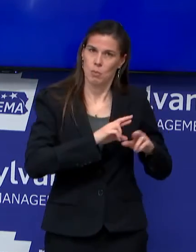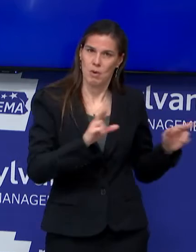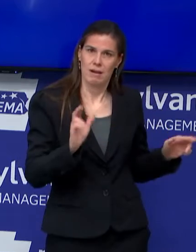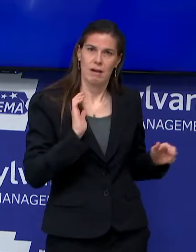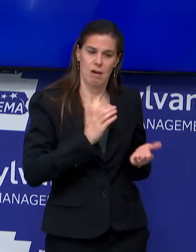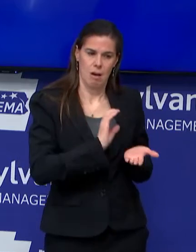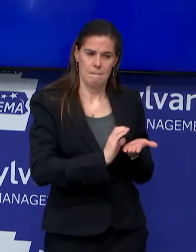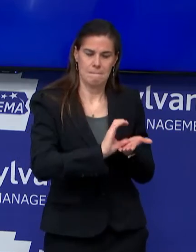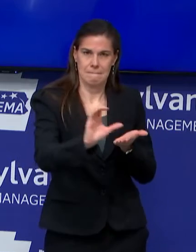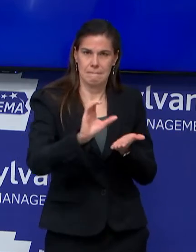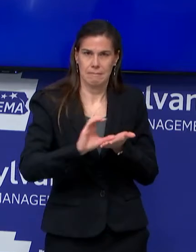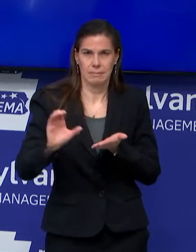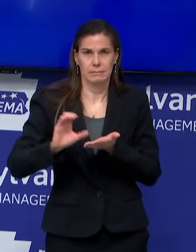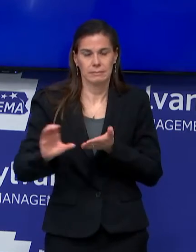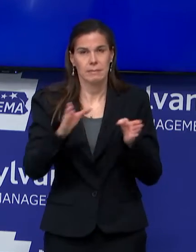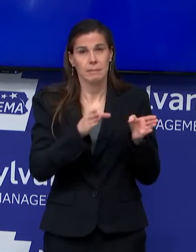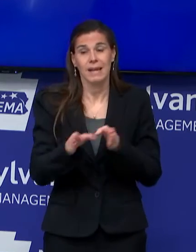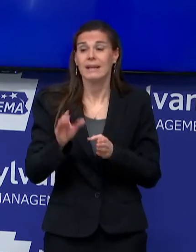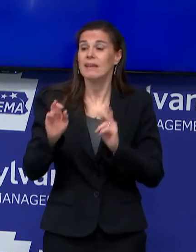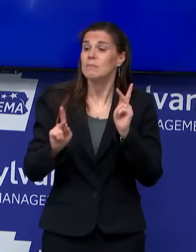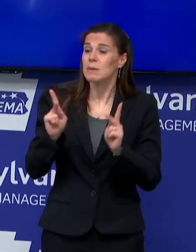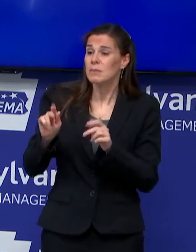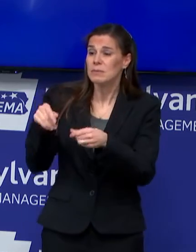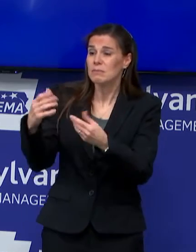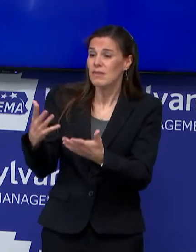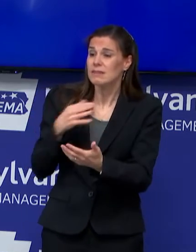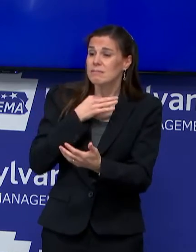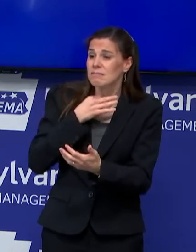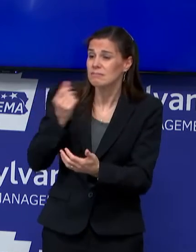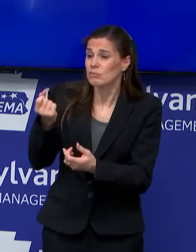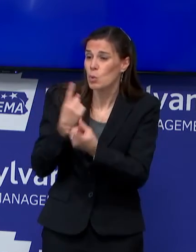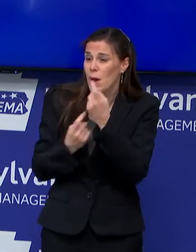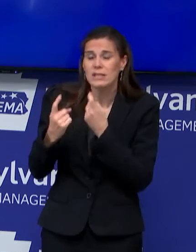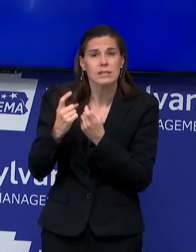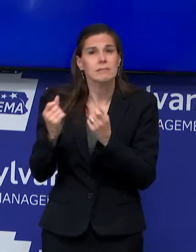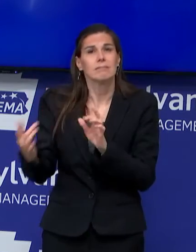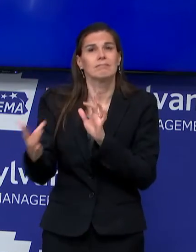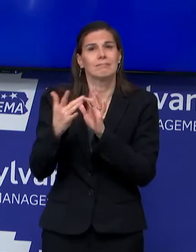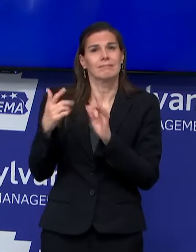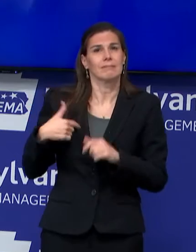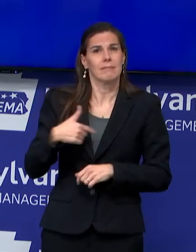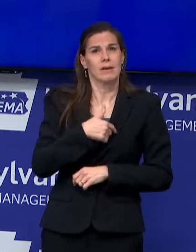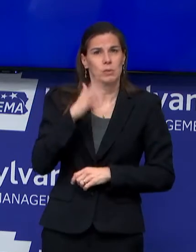And I think if specific providers have questions, they can reach out to the department to help answer those.